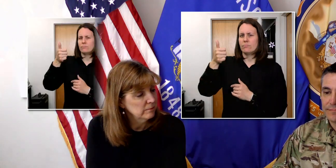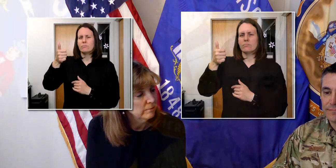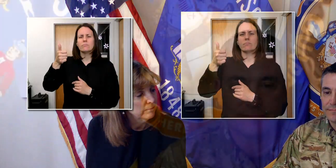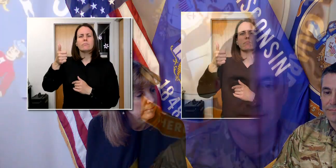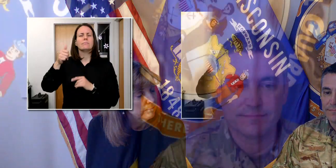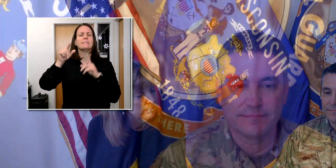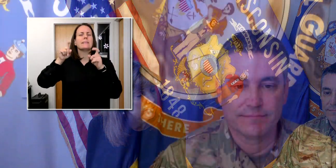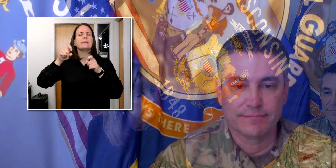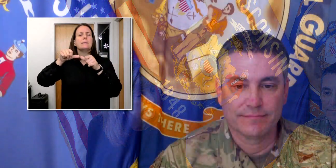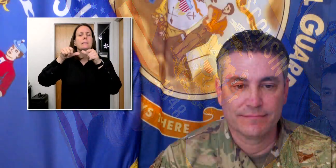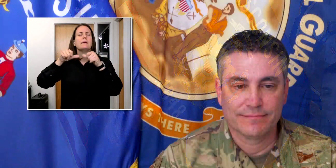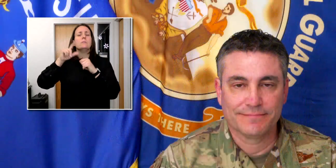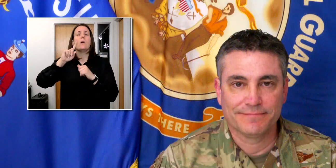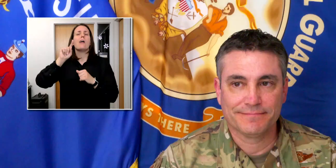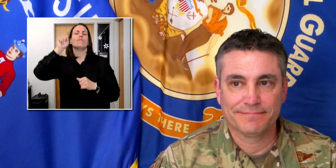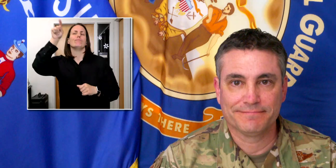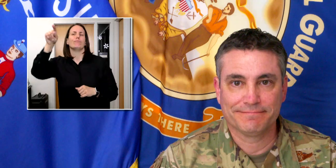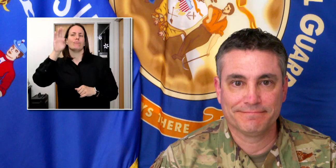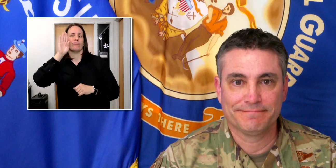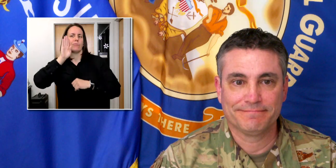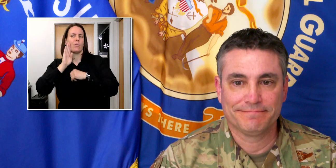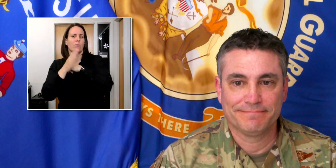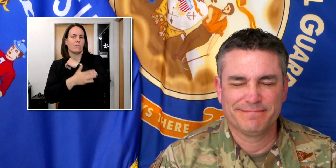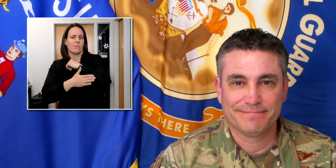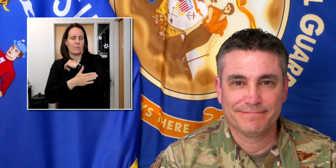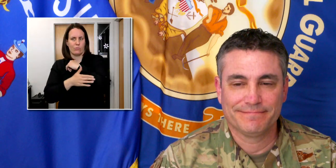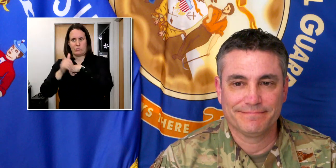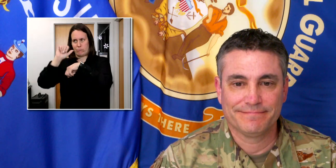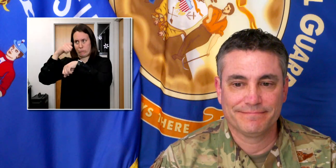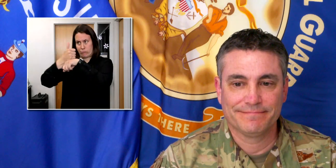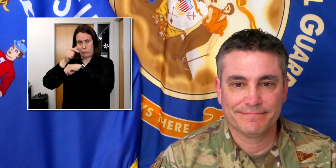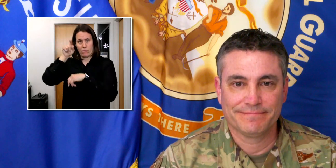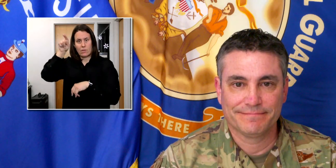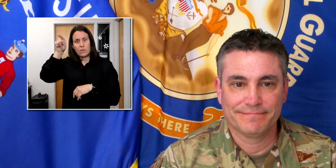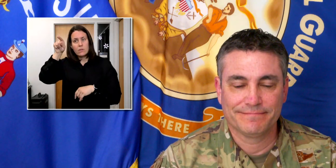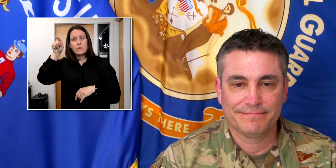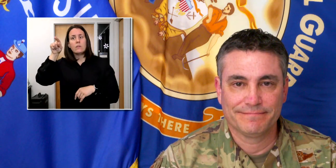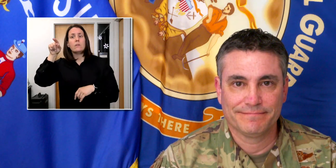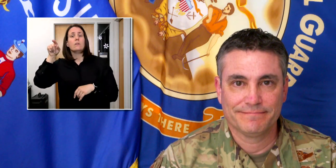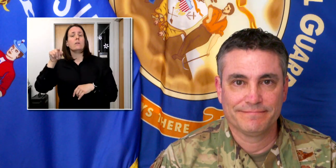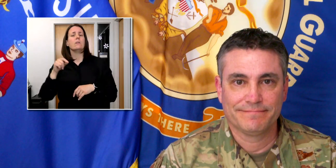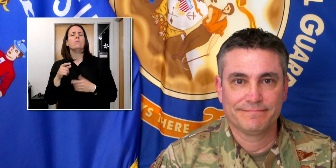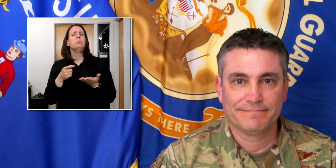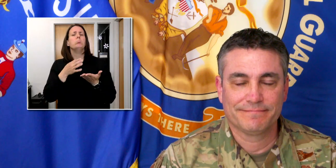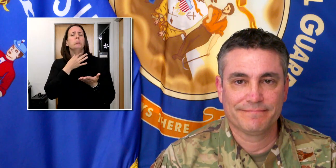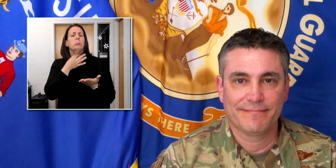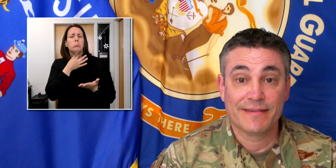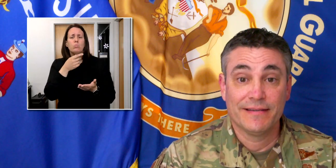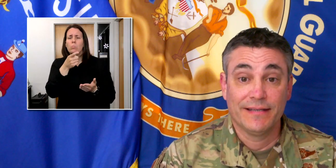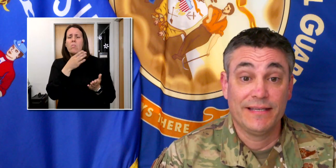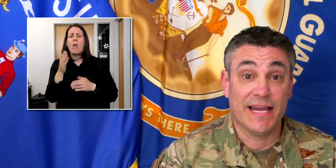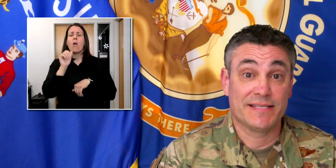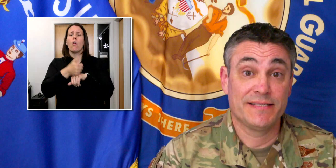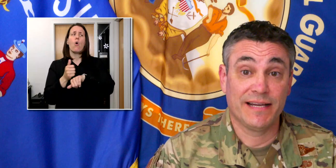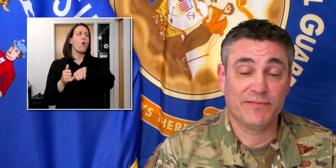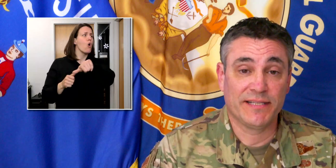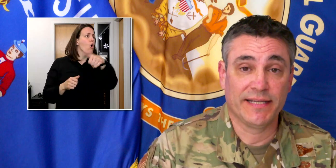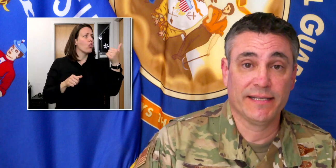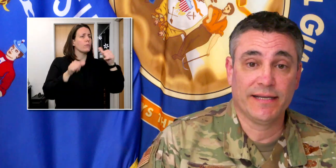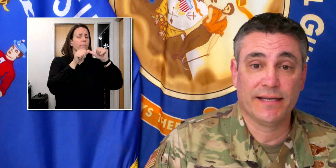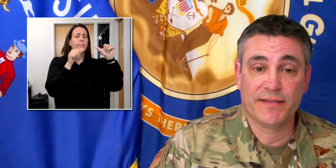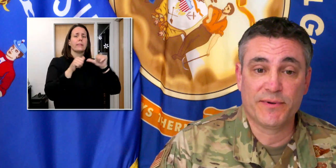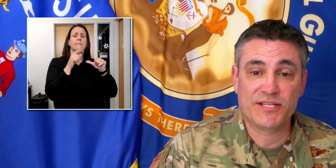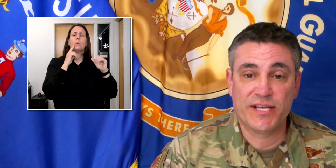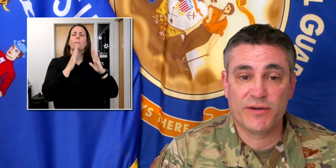that the Guard and DHS have been looking at to possibly add another one of these community testing sites at this time? Yes,